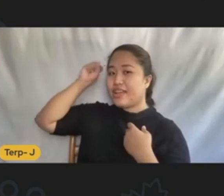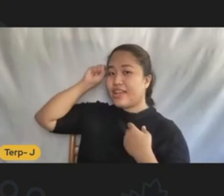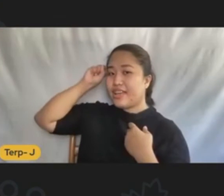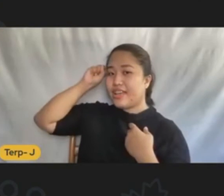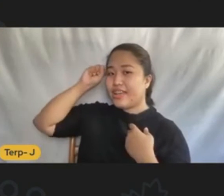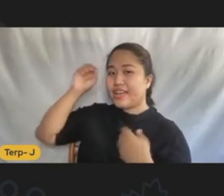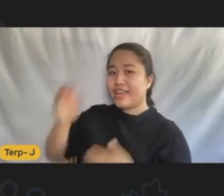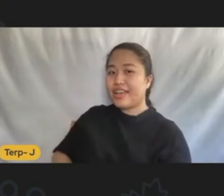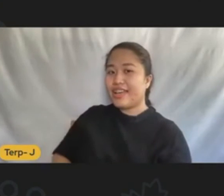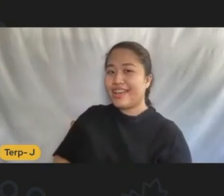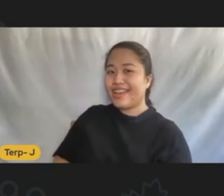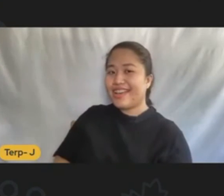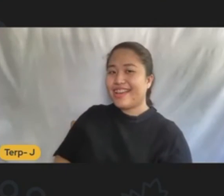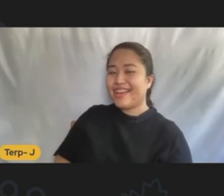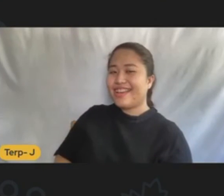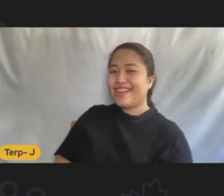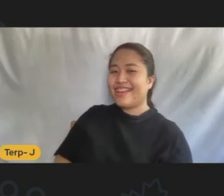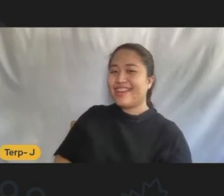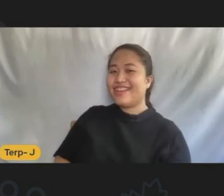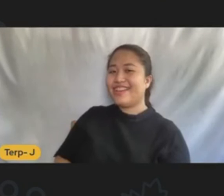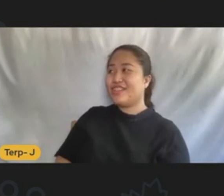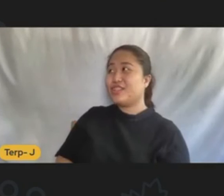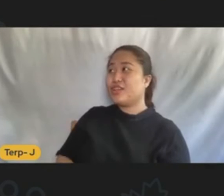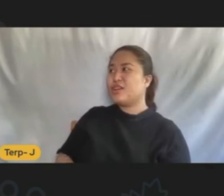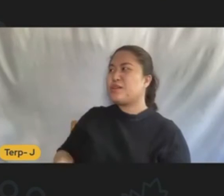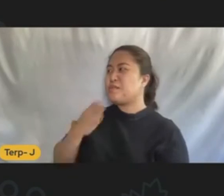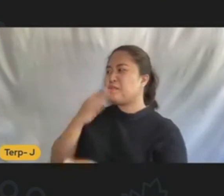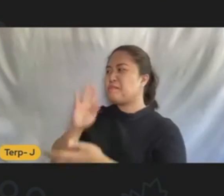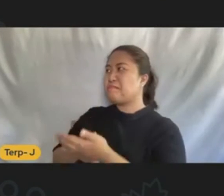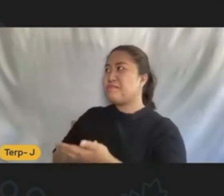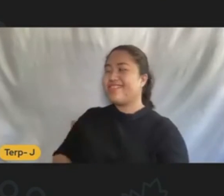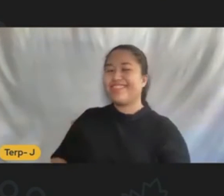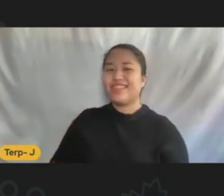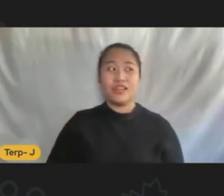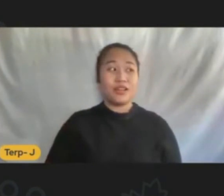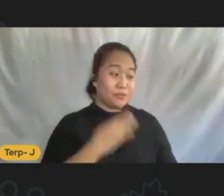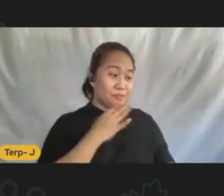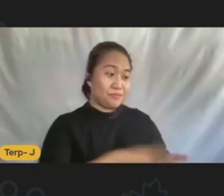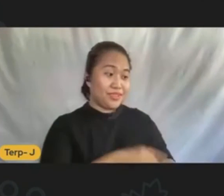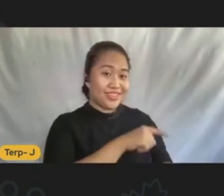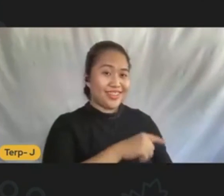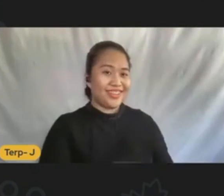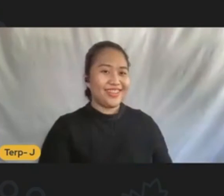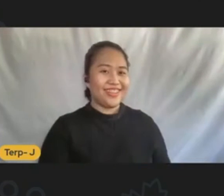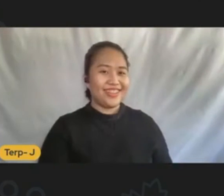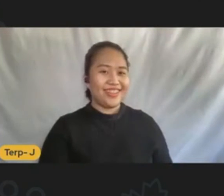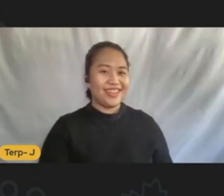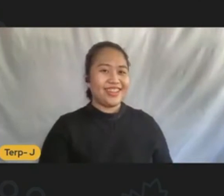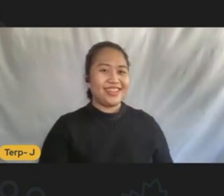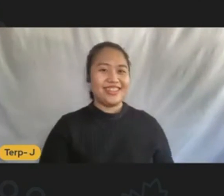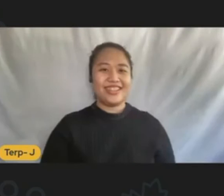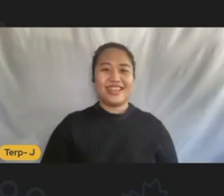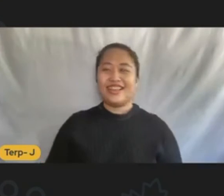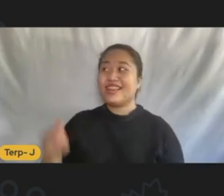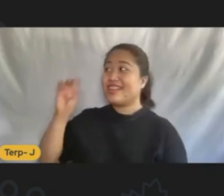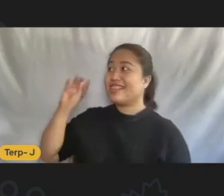me. She'd be really mean to you? Yeah, because she's 8 already. She's 8? Mm-hmm. So one